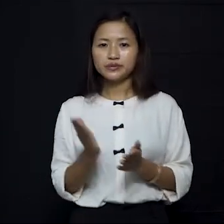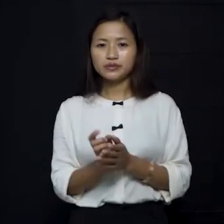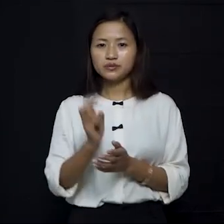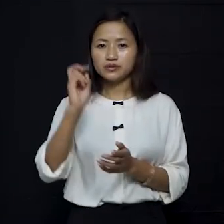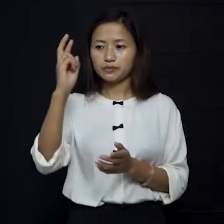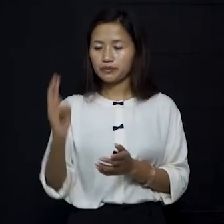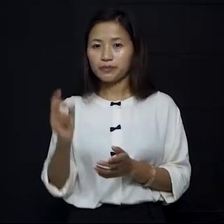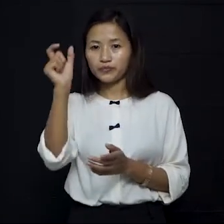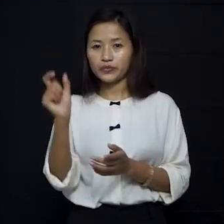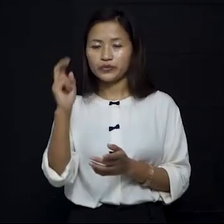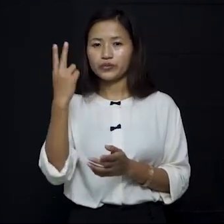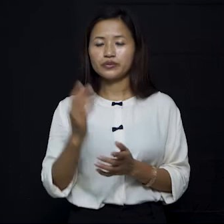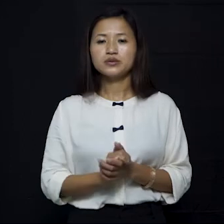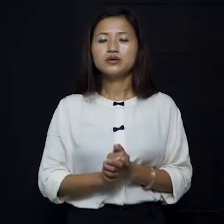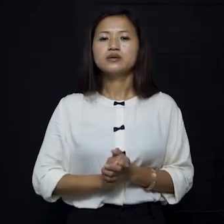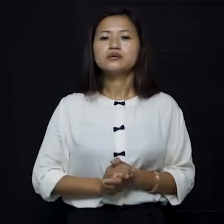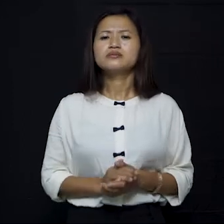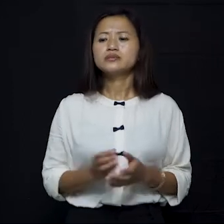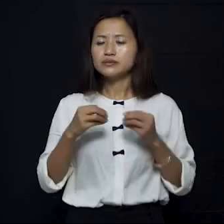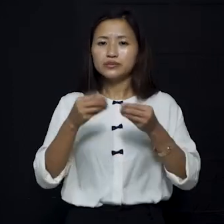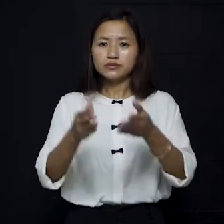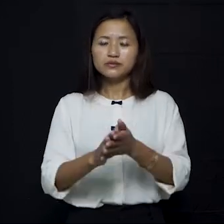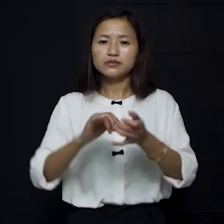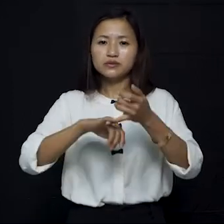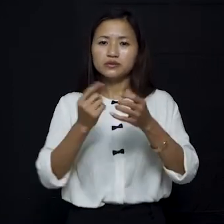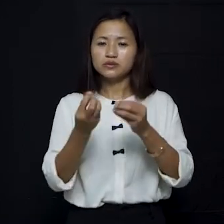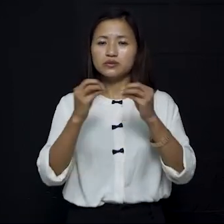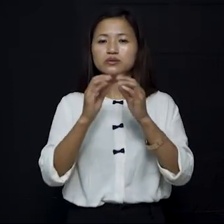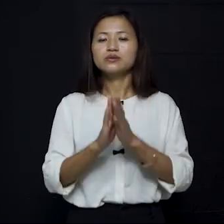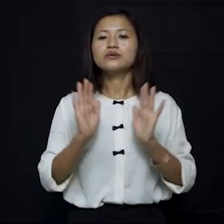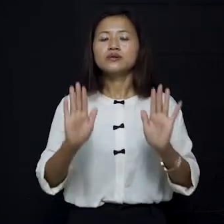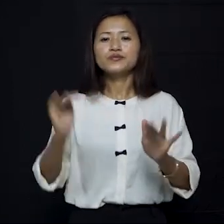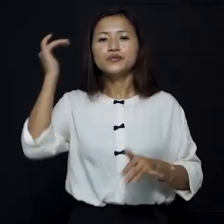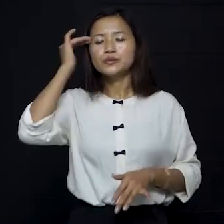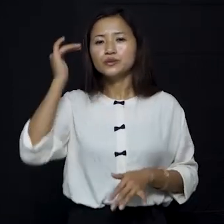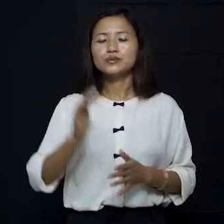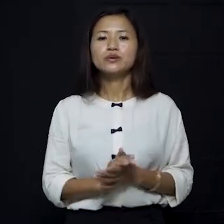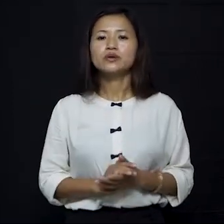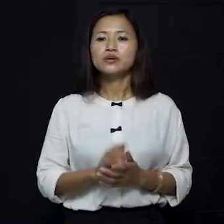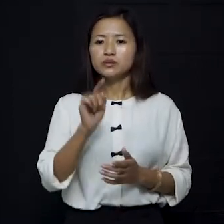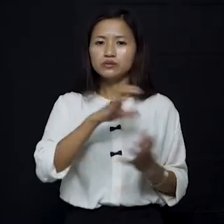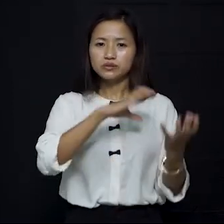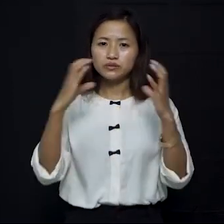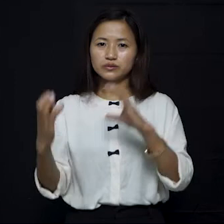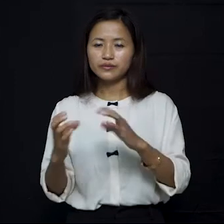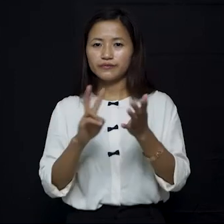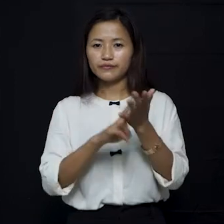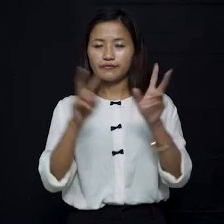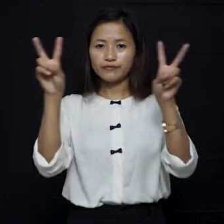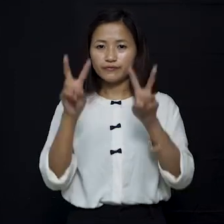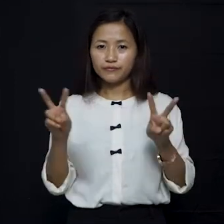So depending on the subject of your sentence, you have to know that you will change the verb,